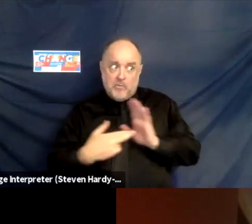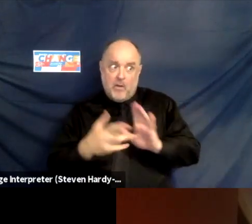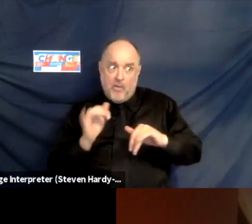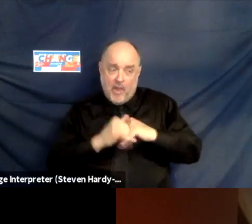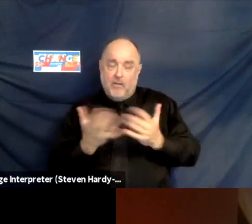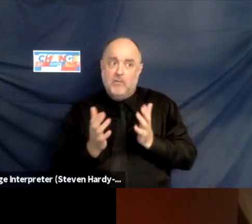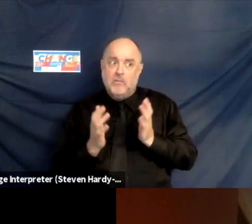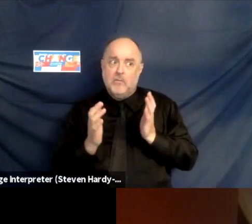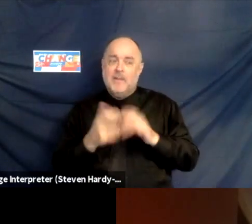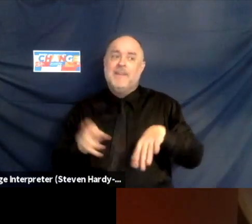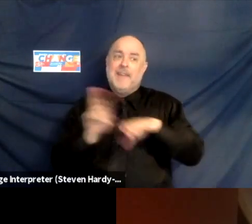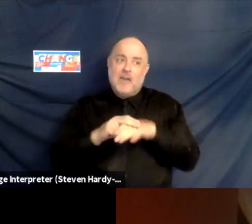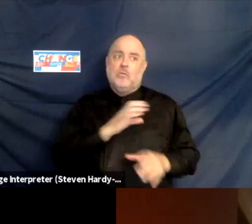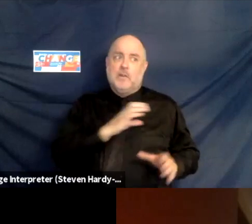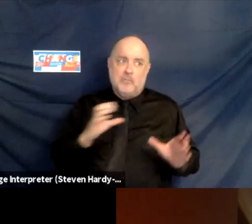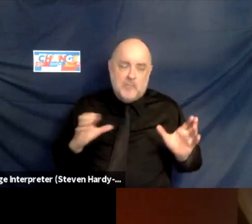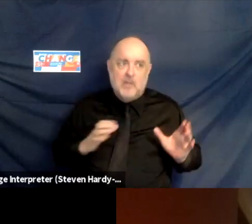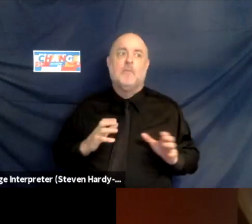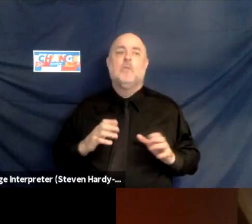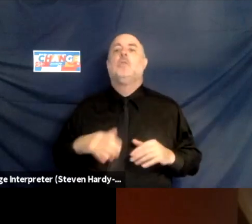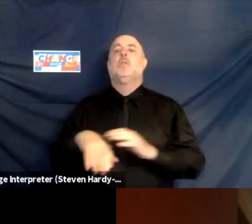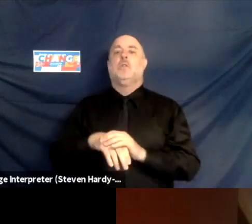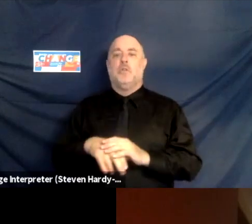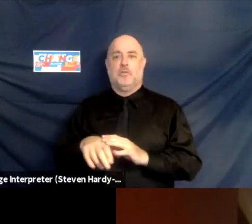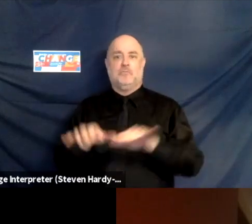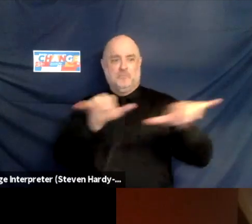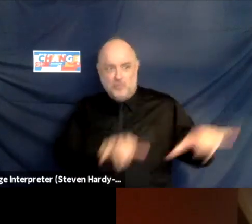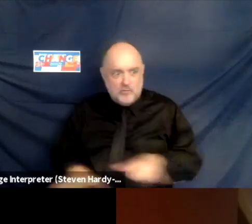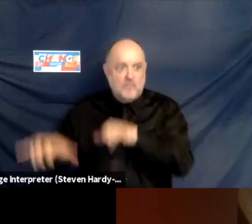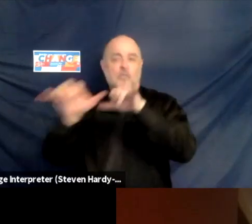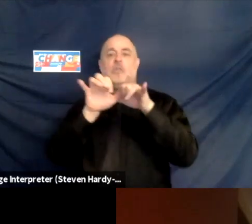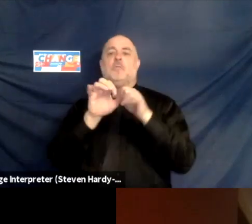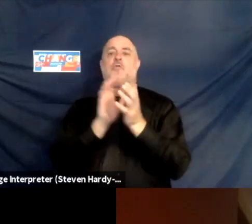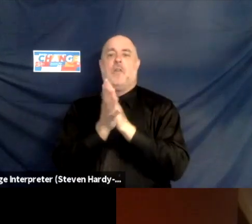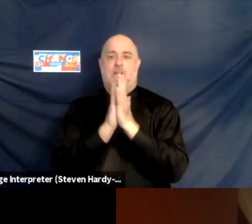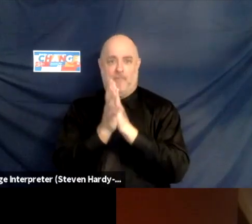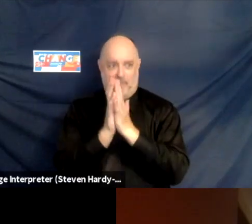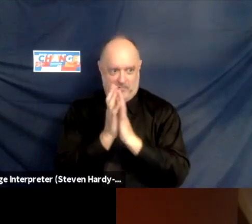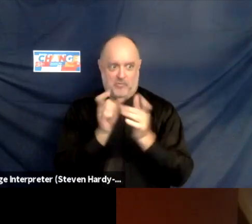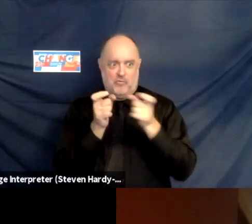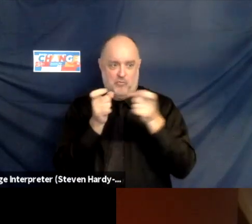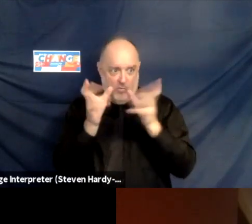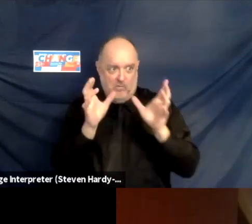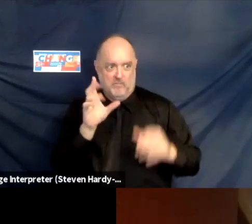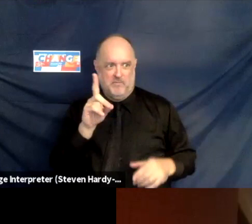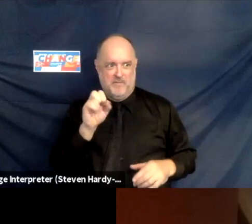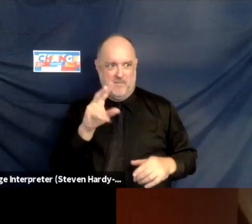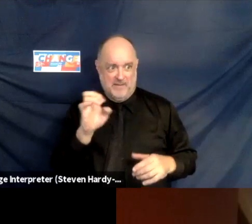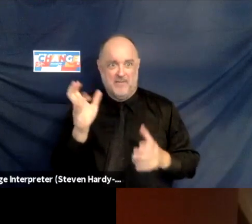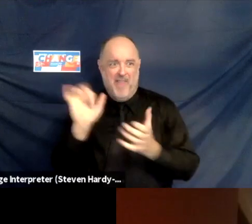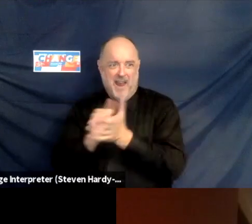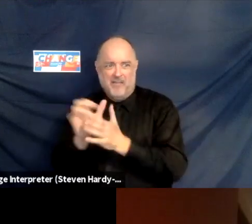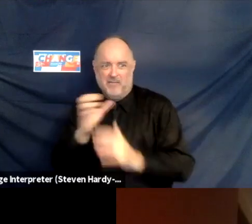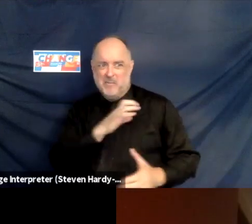the National Committee for Uniform Traffic Control Devices. So that's the NTUTCD, which makes the MUTCD.